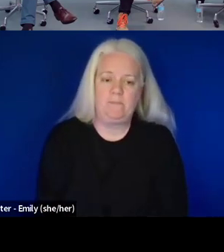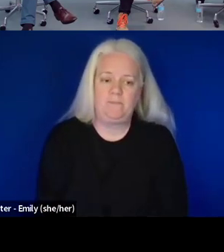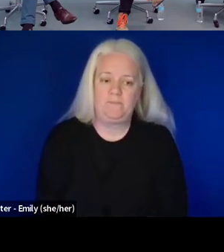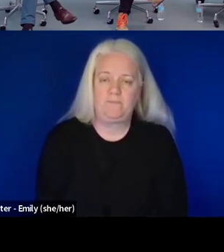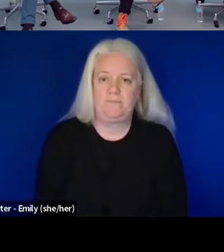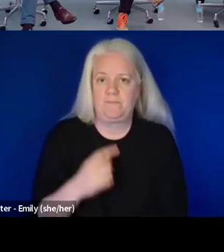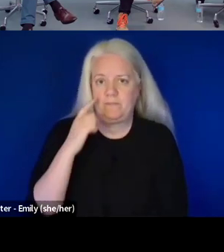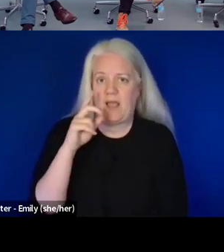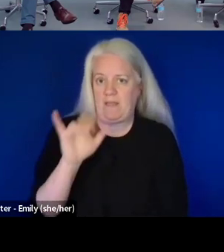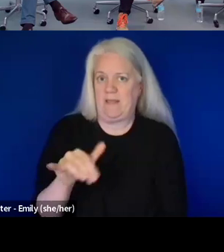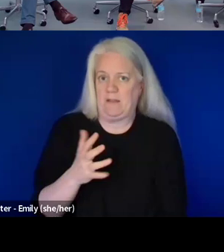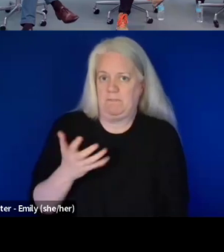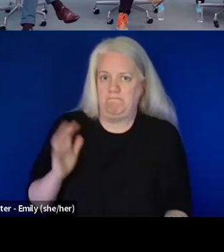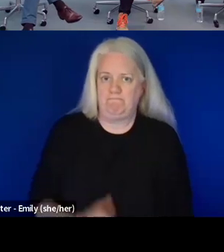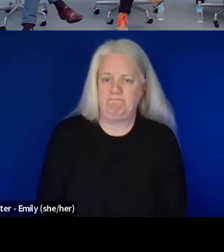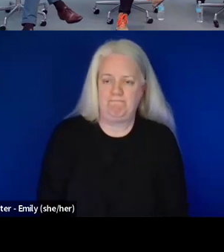I think that's what I had to share.